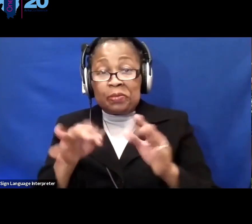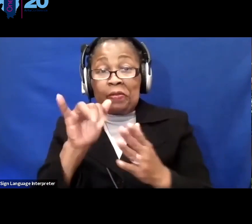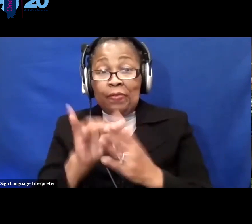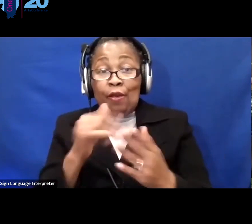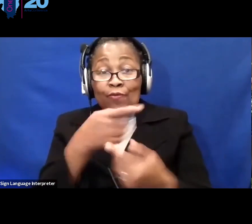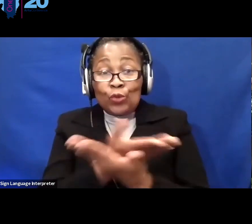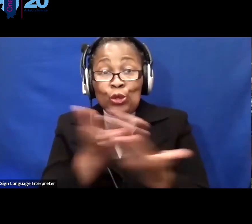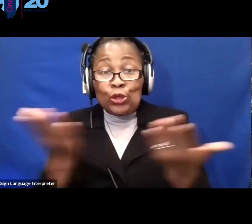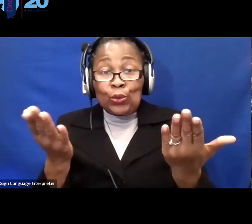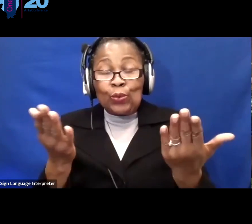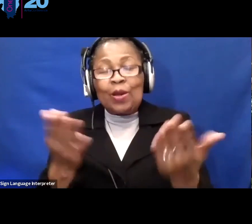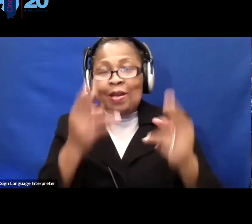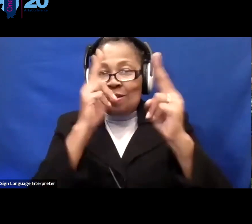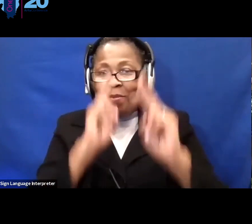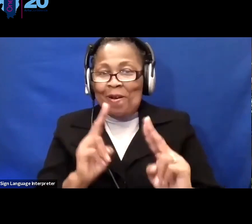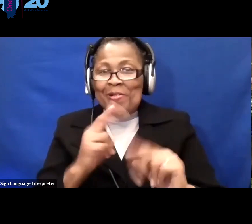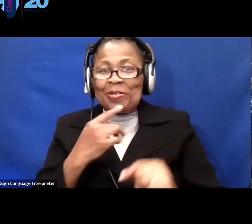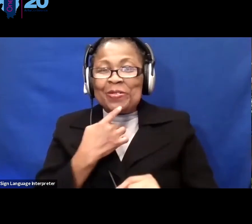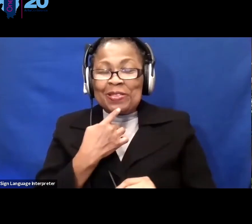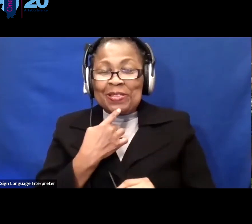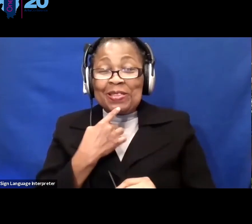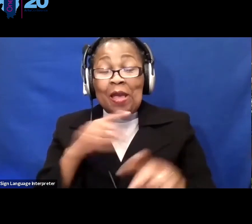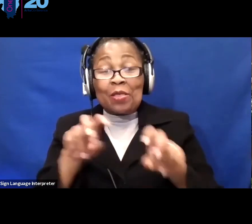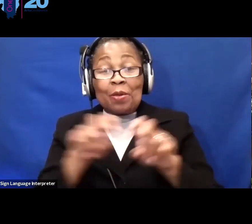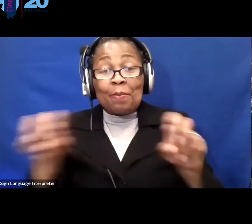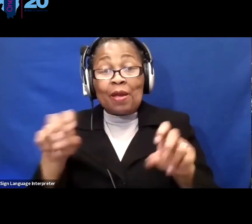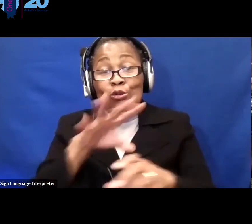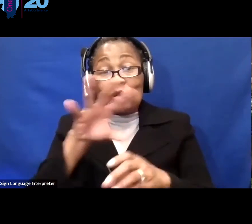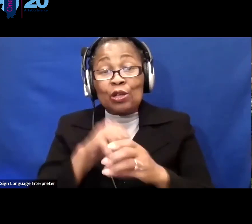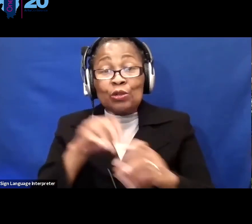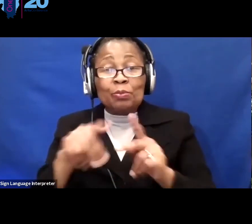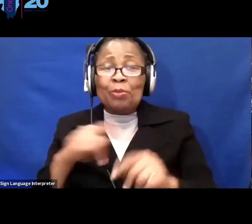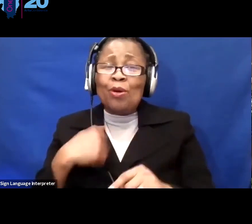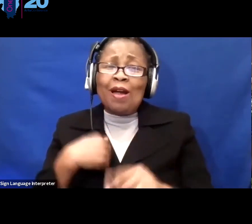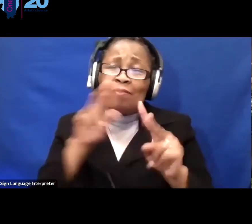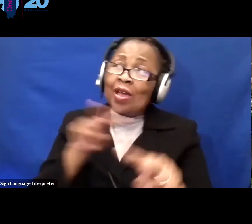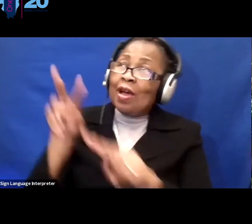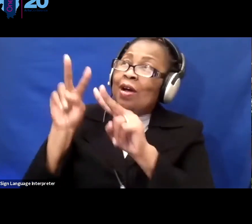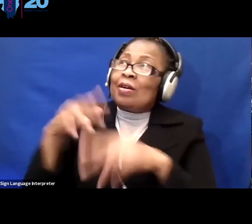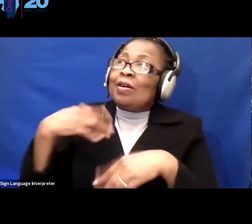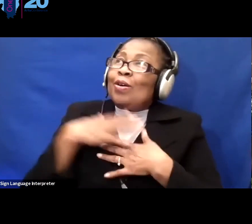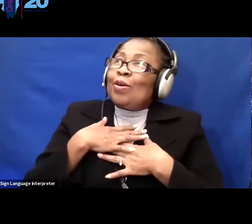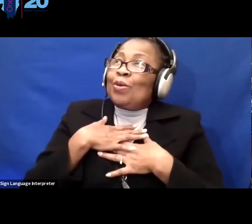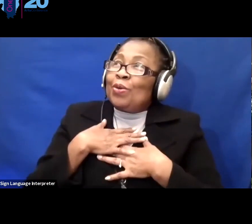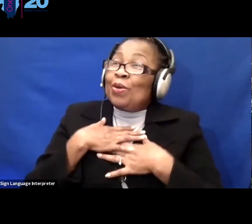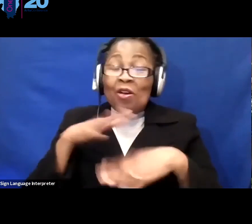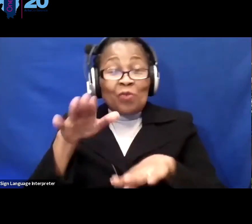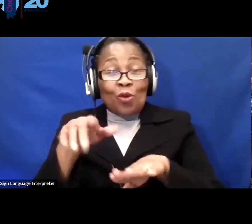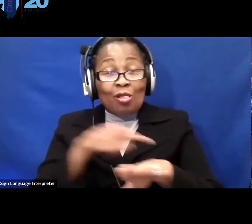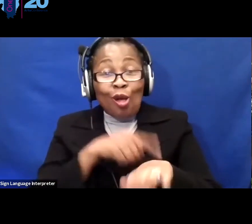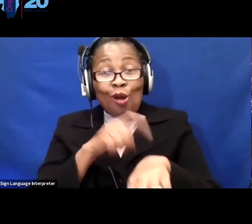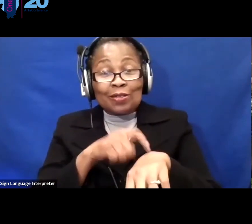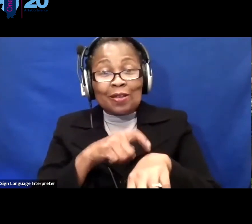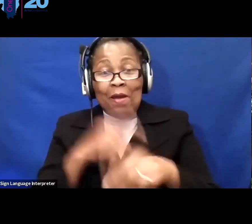that the panel today, the presentation includes people that I've admired for a long time and that I consider to be friends, which